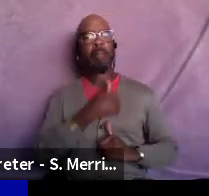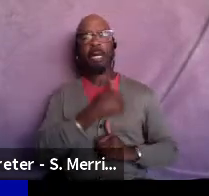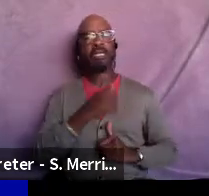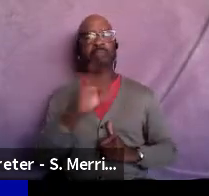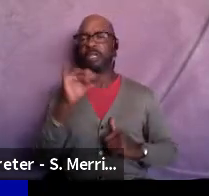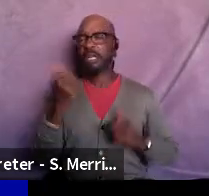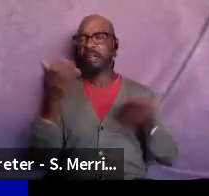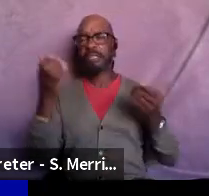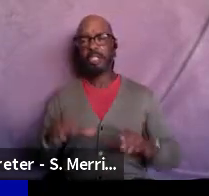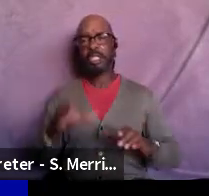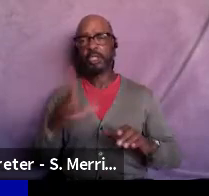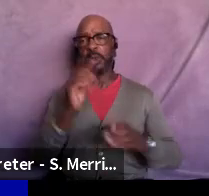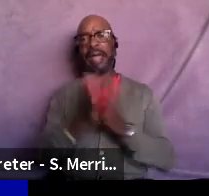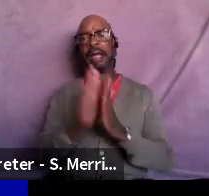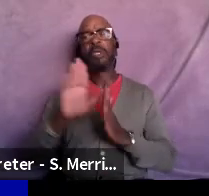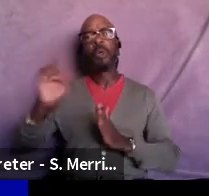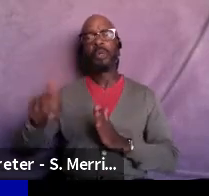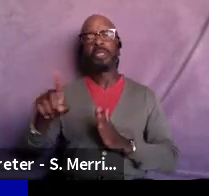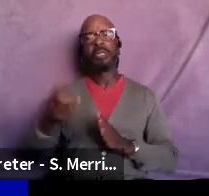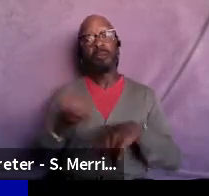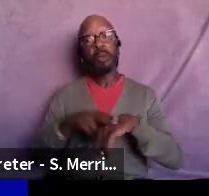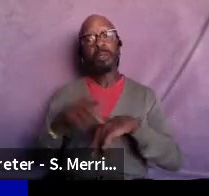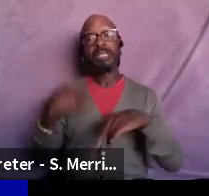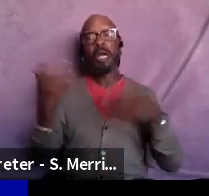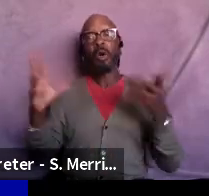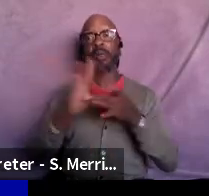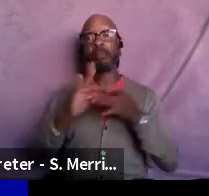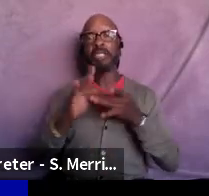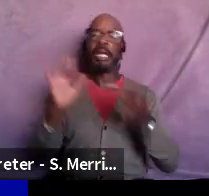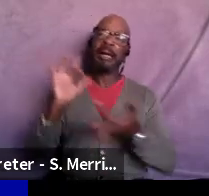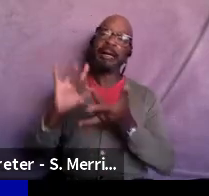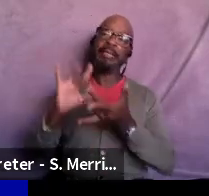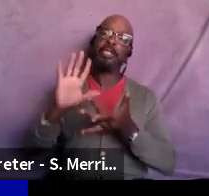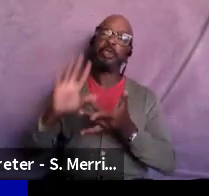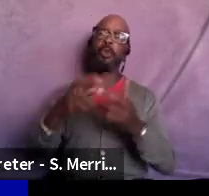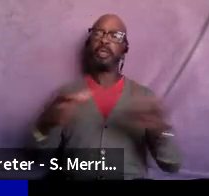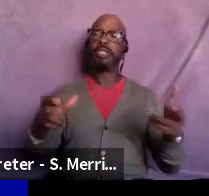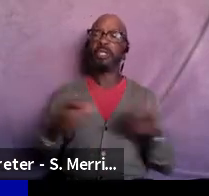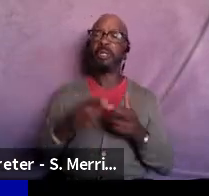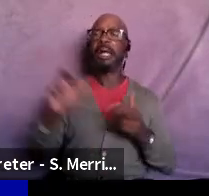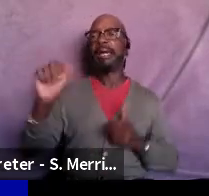question. You can, of course, as I mentioned, contact your regional ADA center at